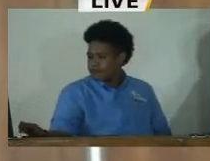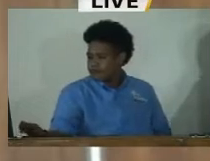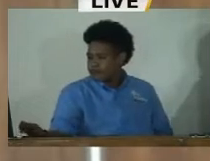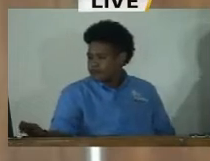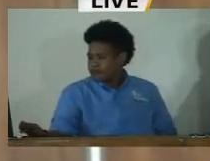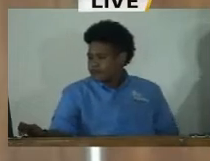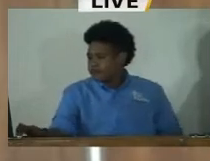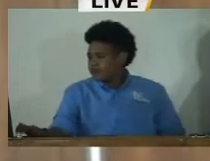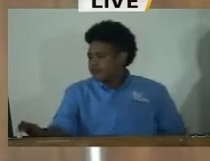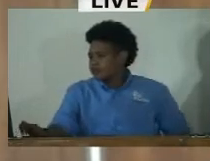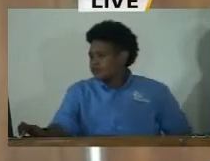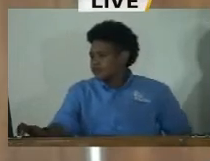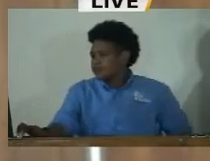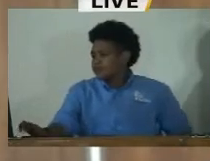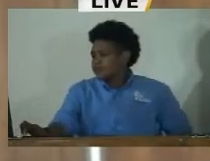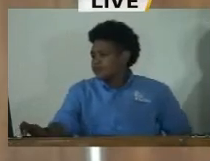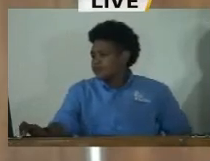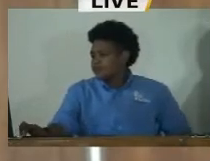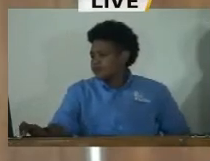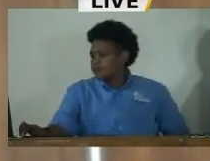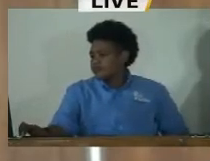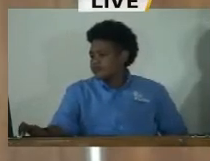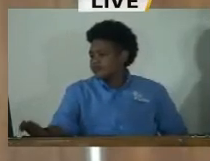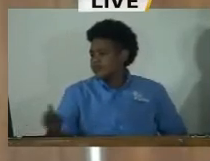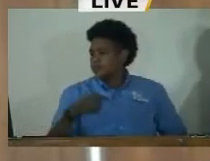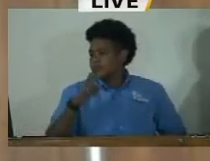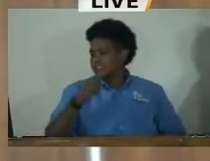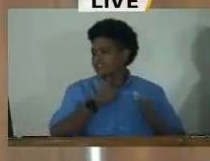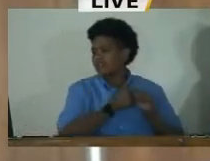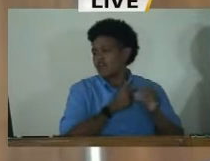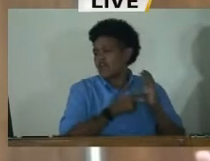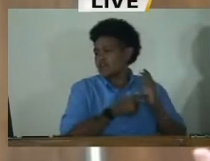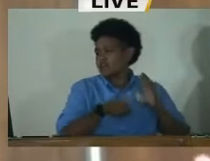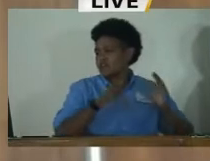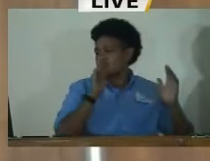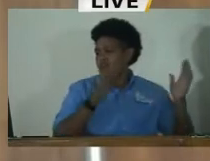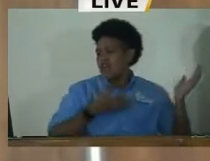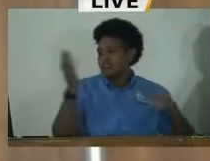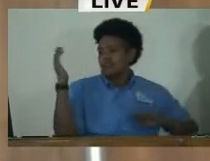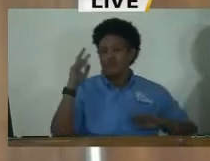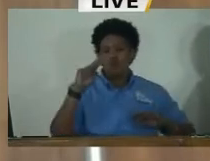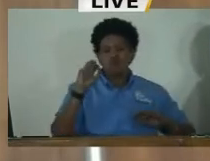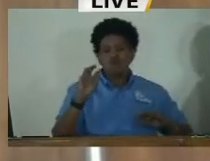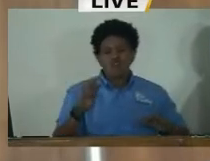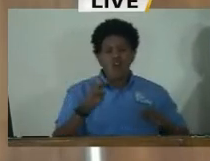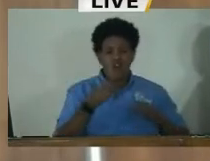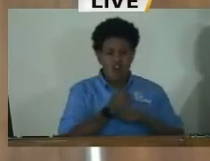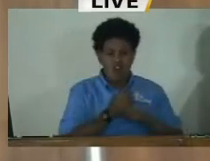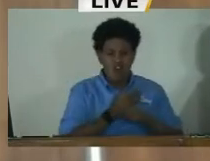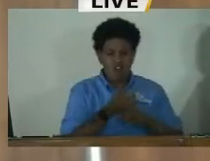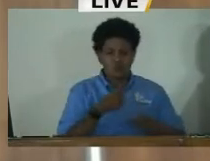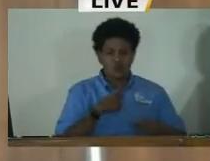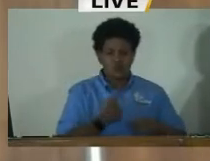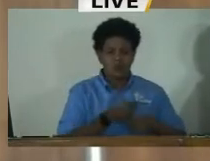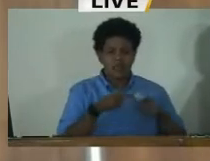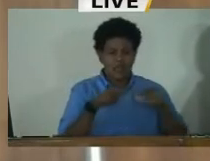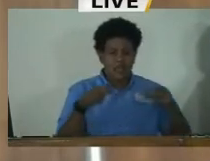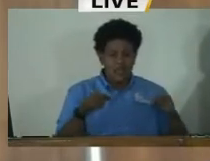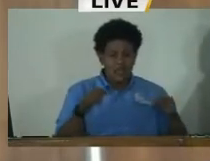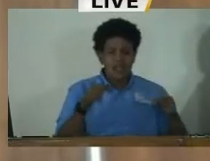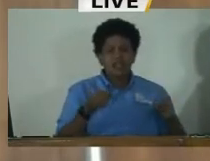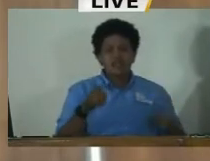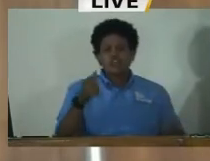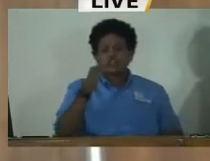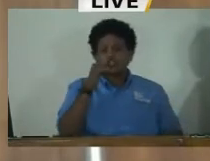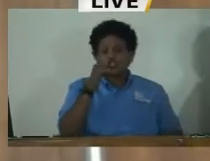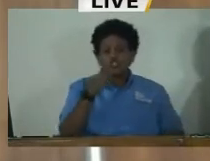the Ghanaian example. We shouldn't be exporting our raw coffee beans. We should be producing the coffee drinks here, the energy bars. We should be doing